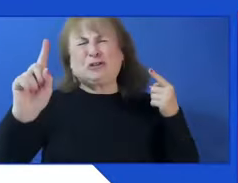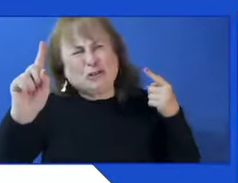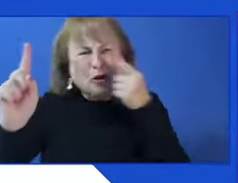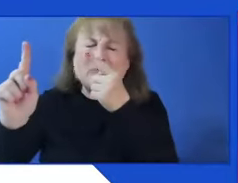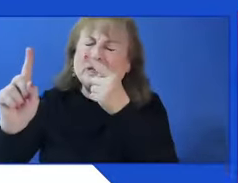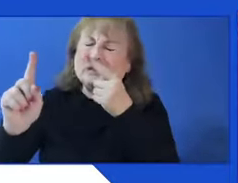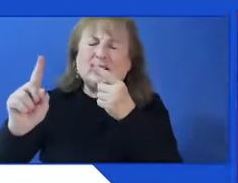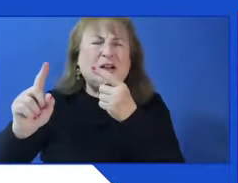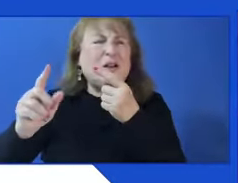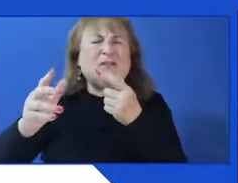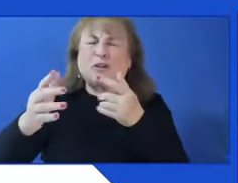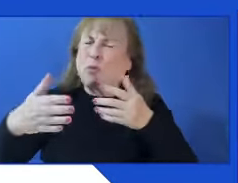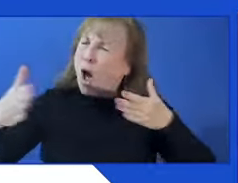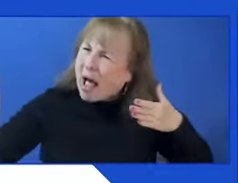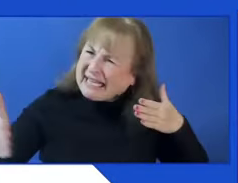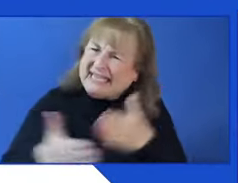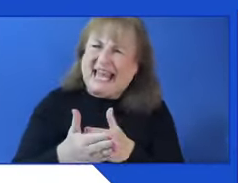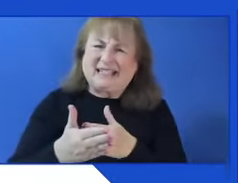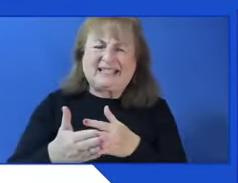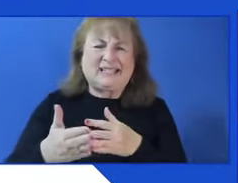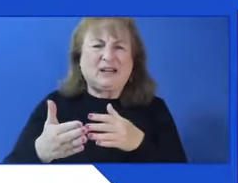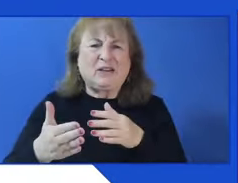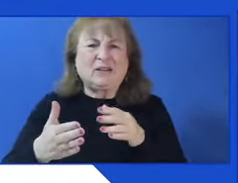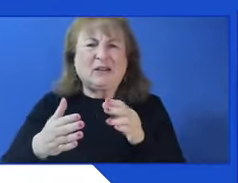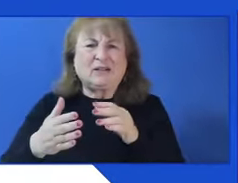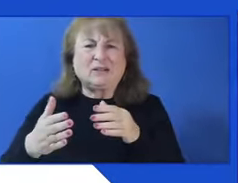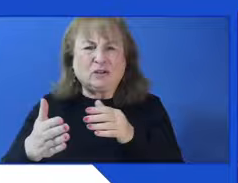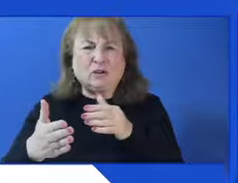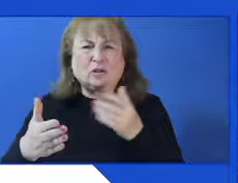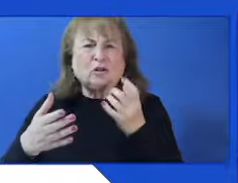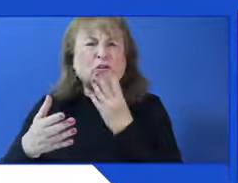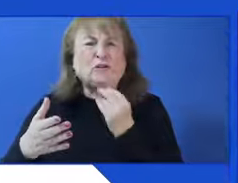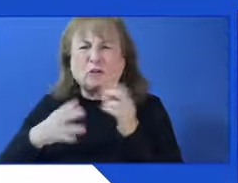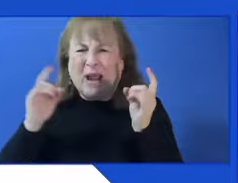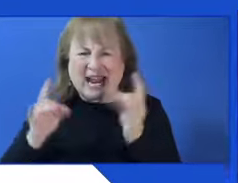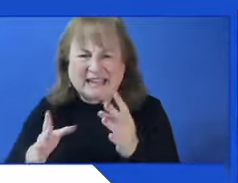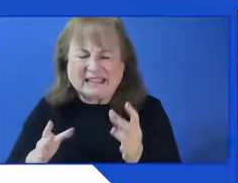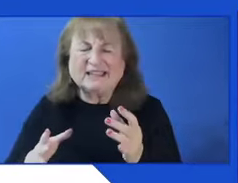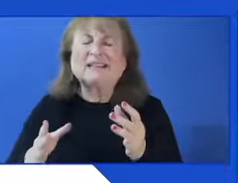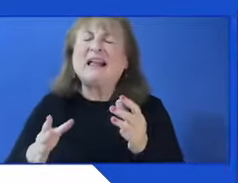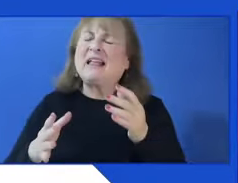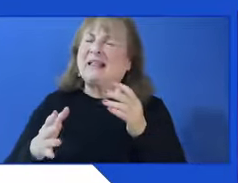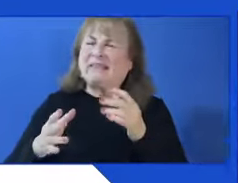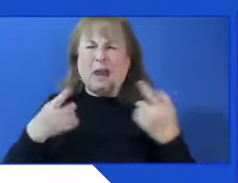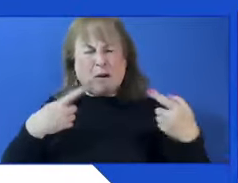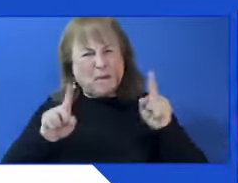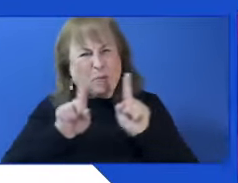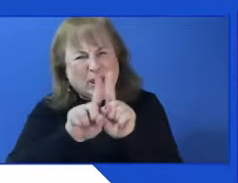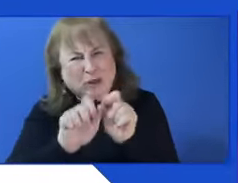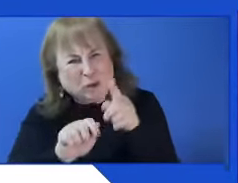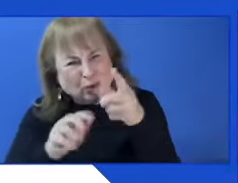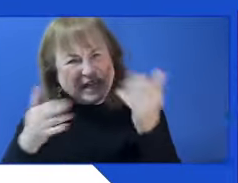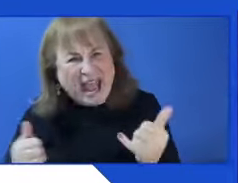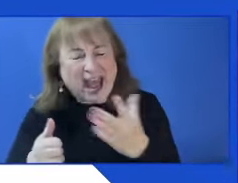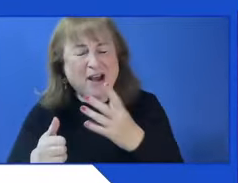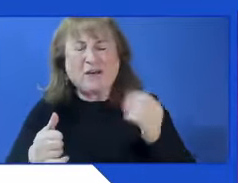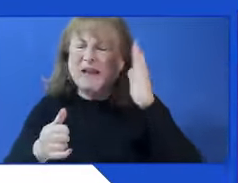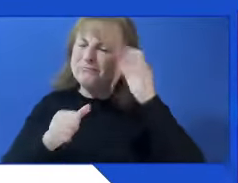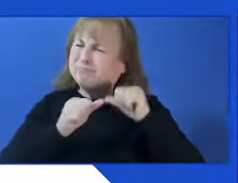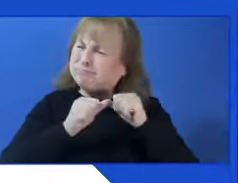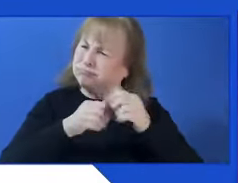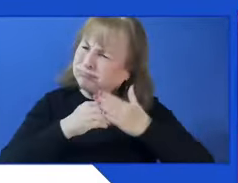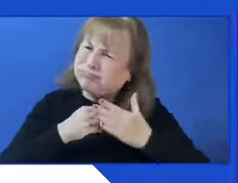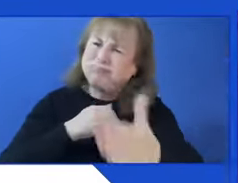oppose anti-Semitism at every turn. They are by your side now and long into the